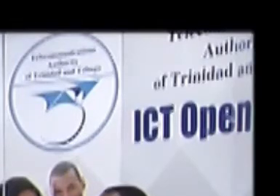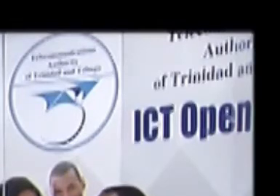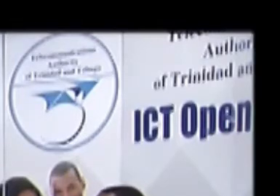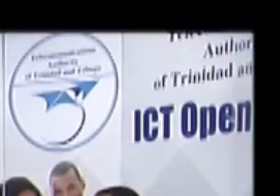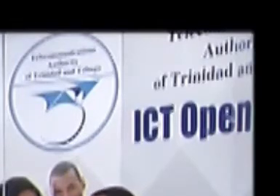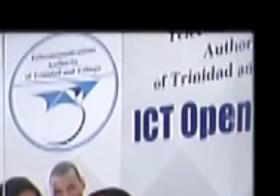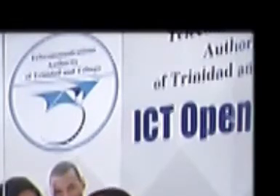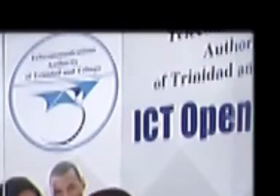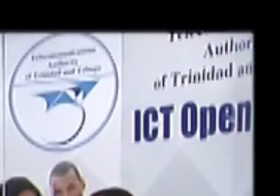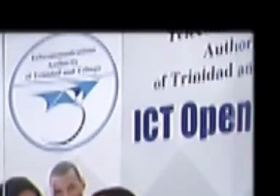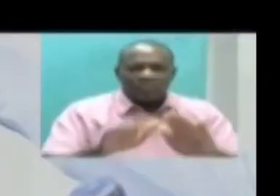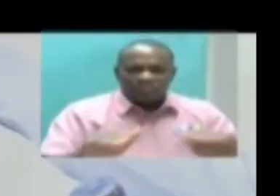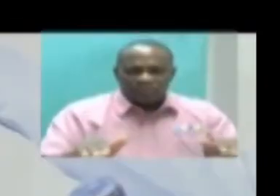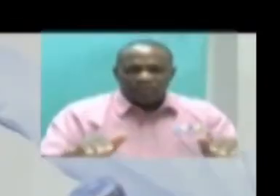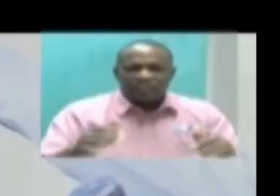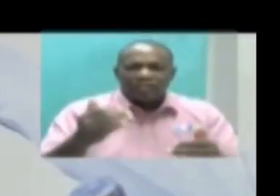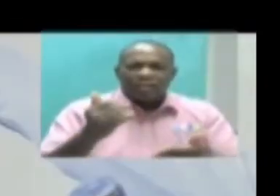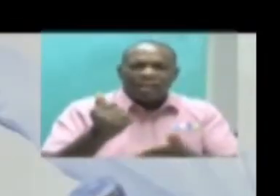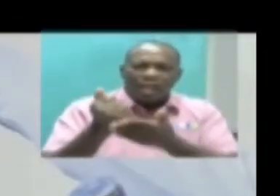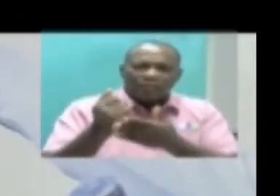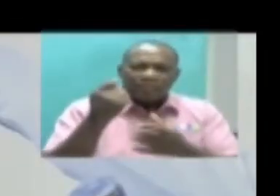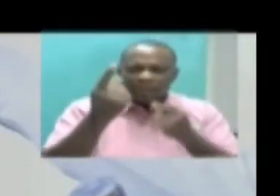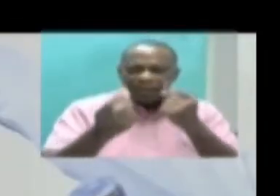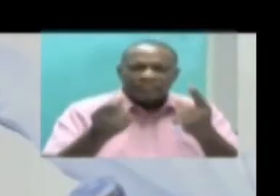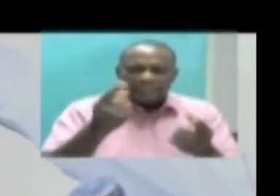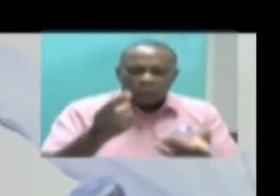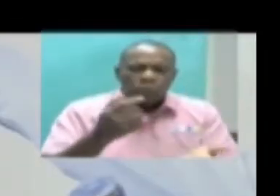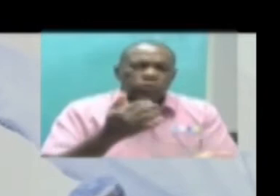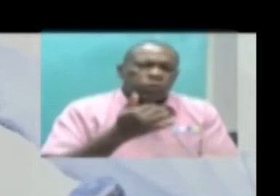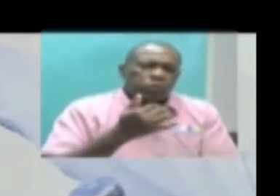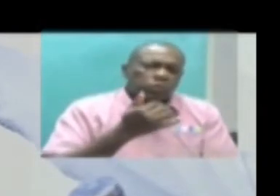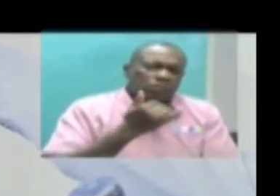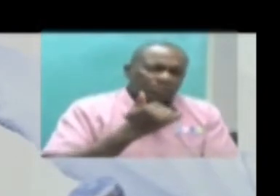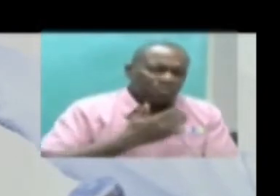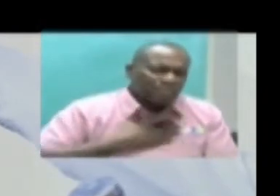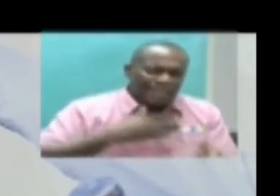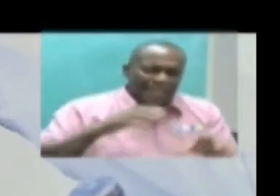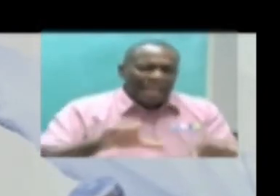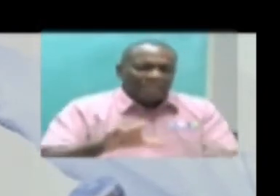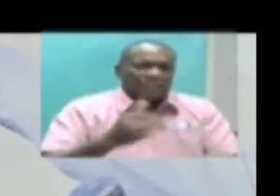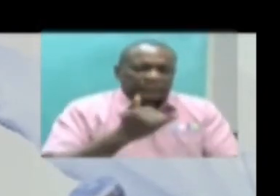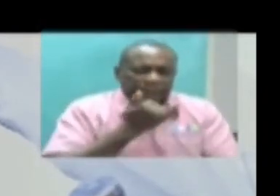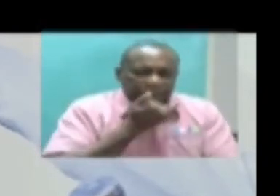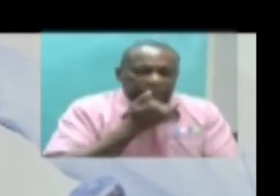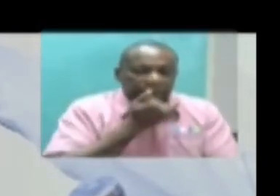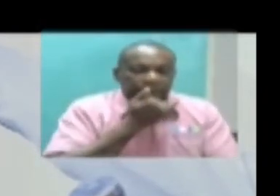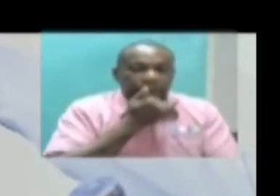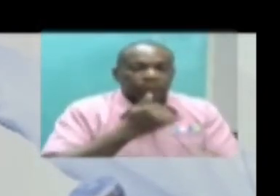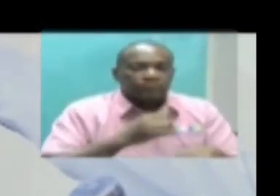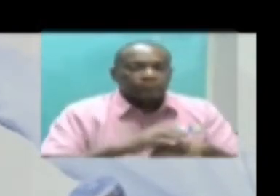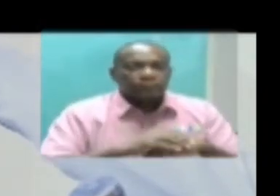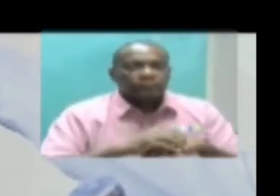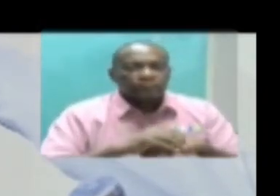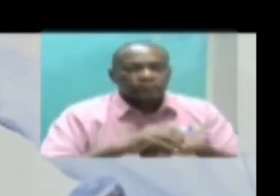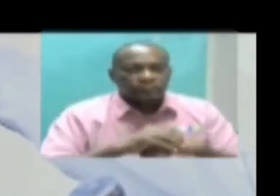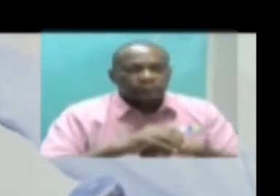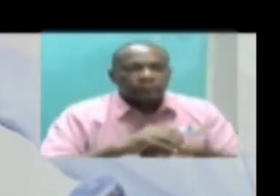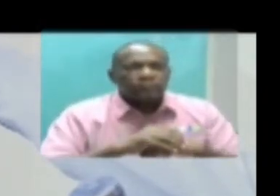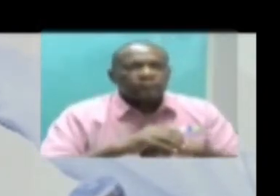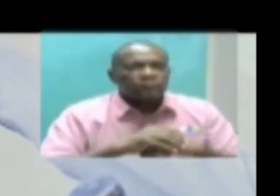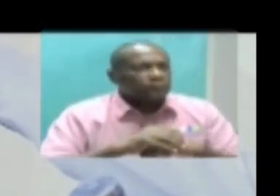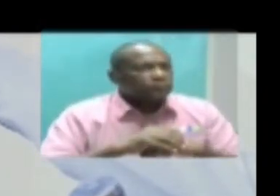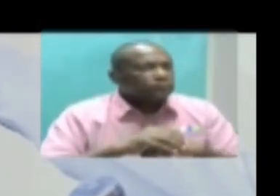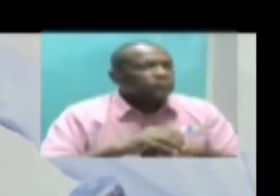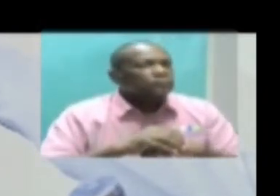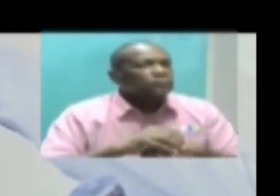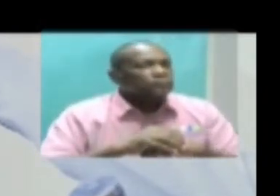Let me interject there. Doesn't this online experience then fast track what would normally be a